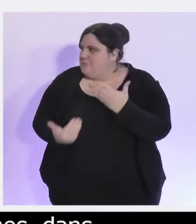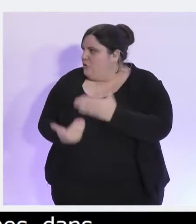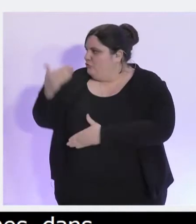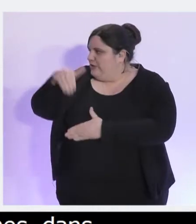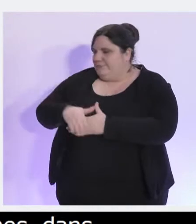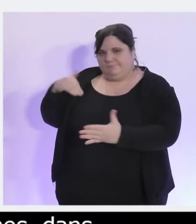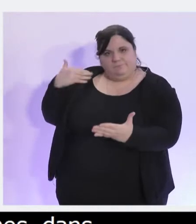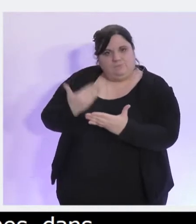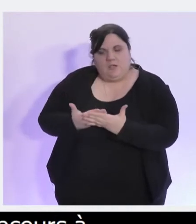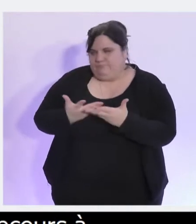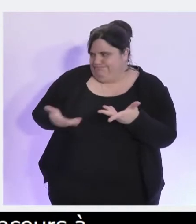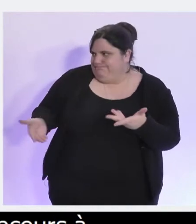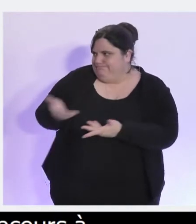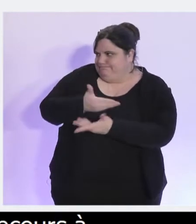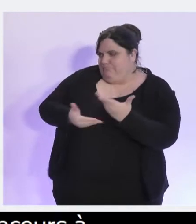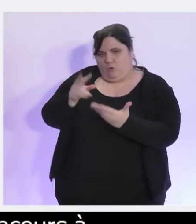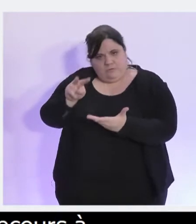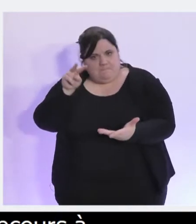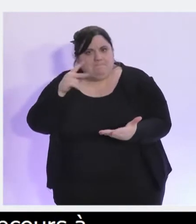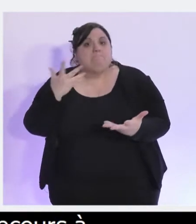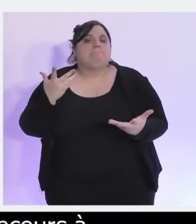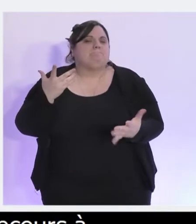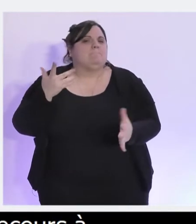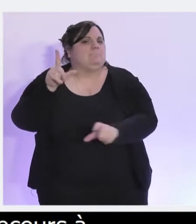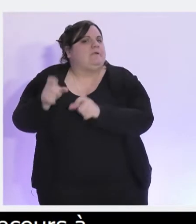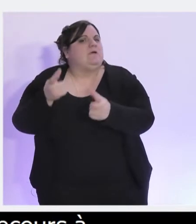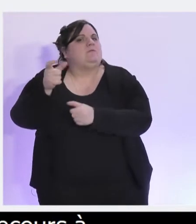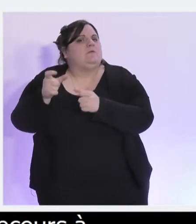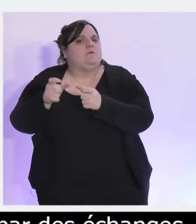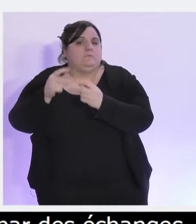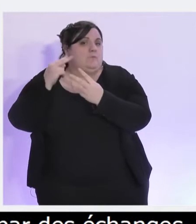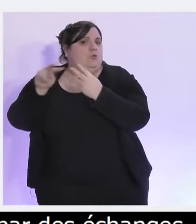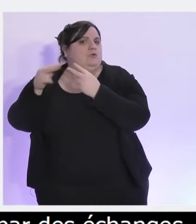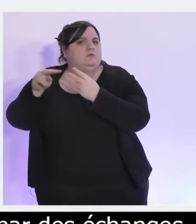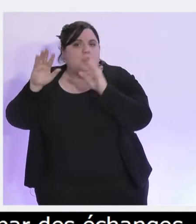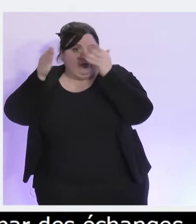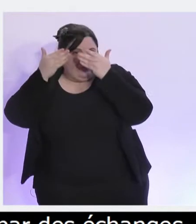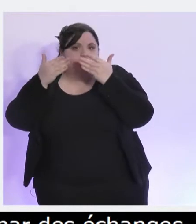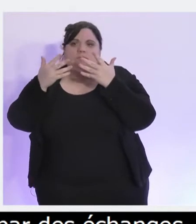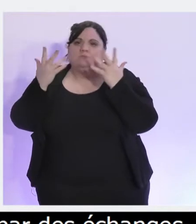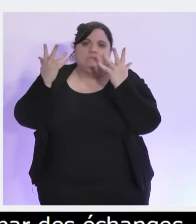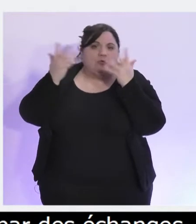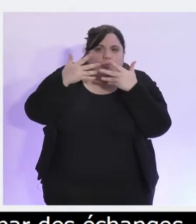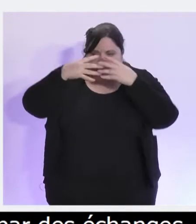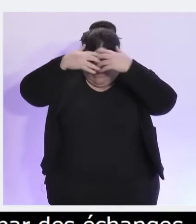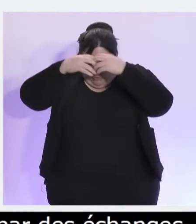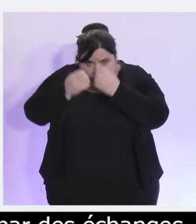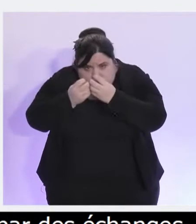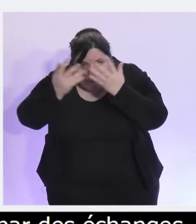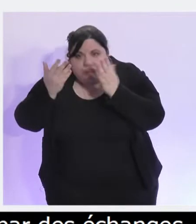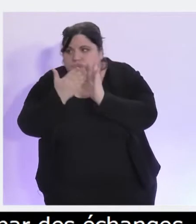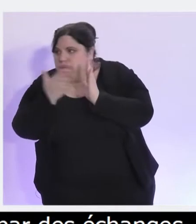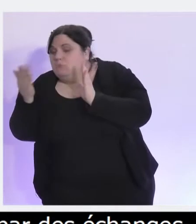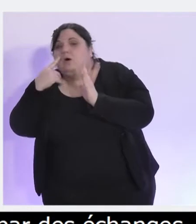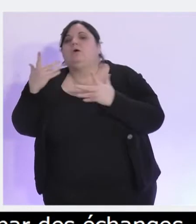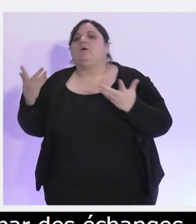day was marked by exchanges around a European perspective for autism and also neurodevelopment